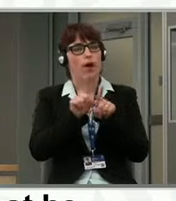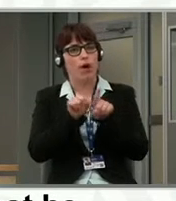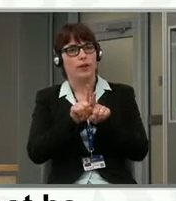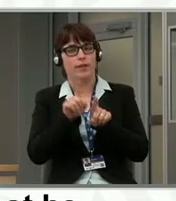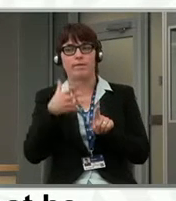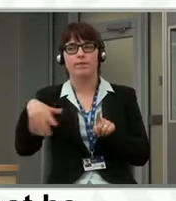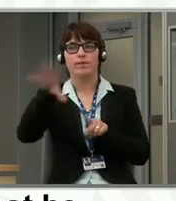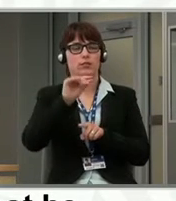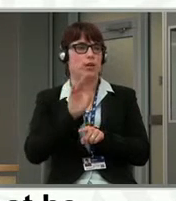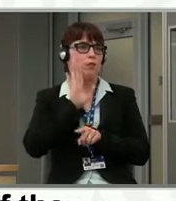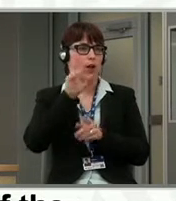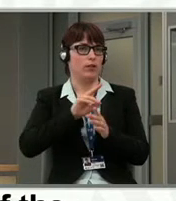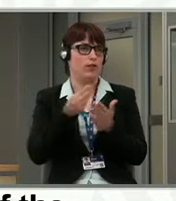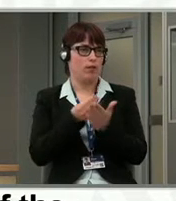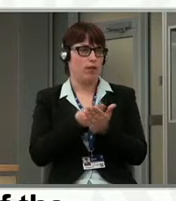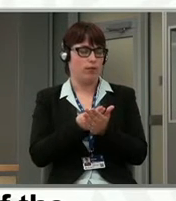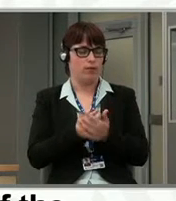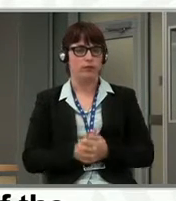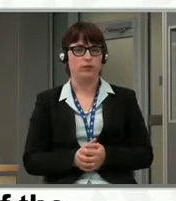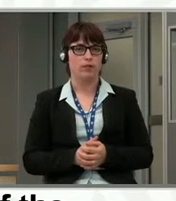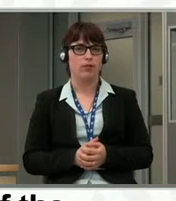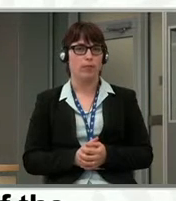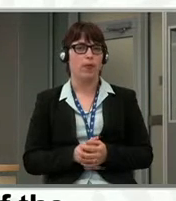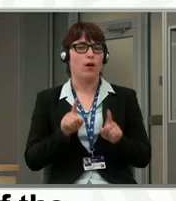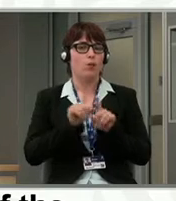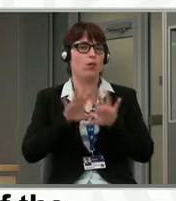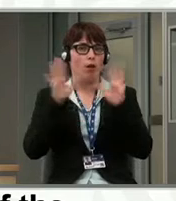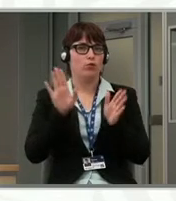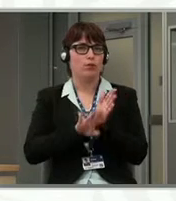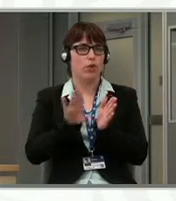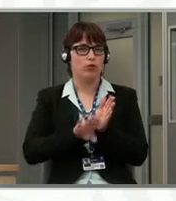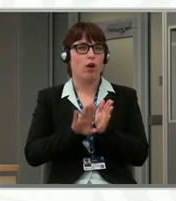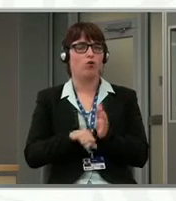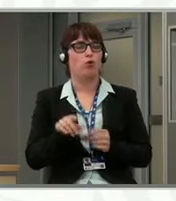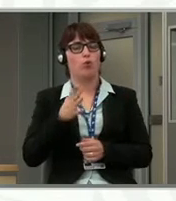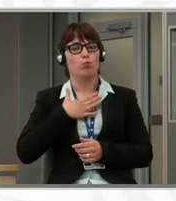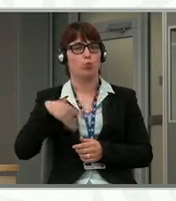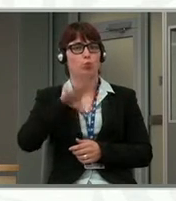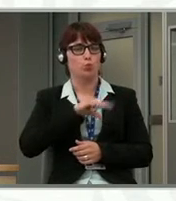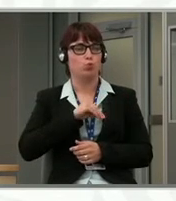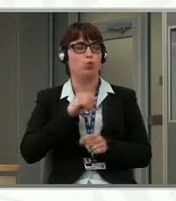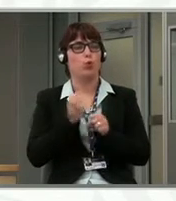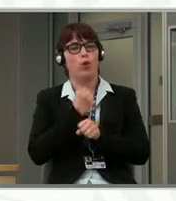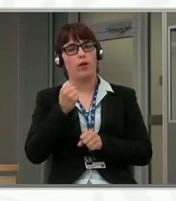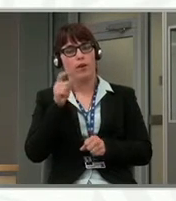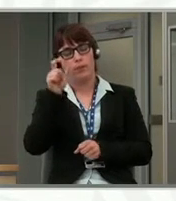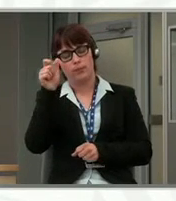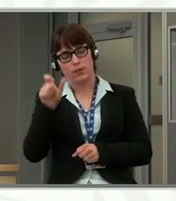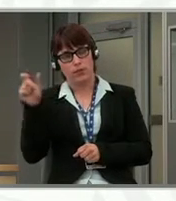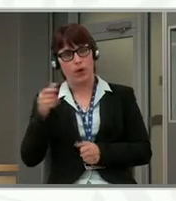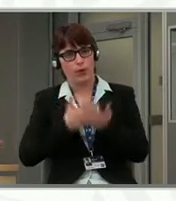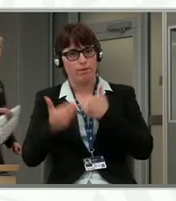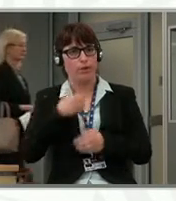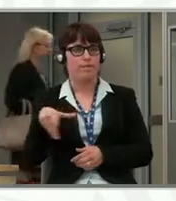life. If we speak about accessibility, we don't have to think just about special technologies. We have to think about